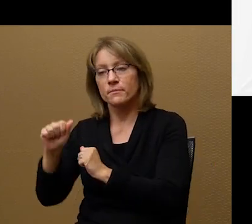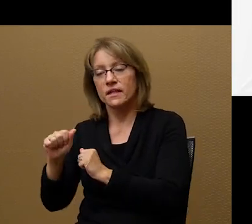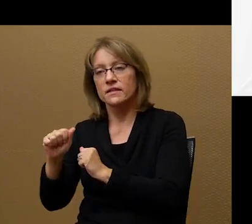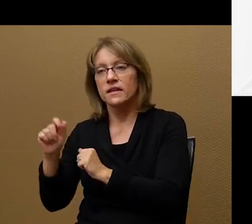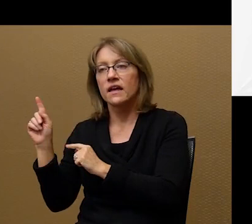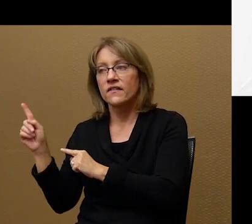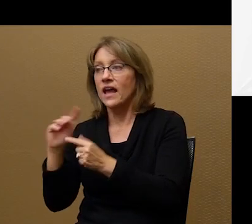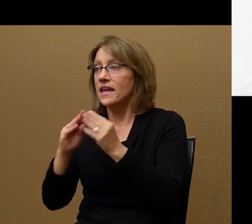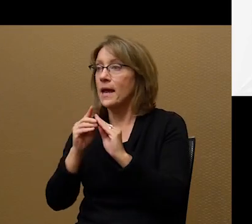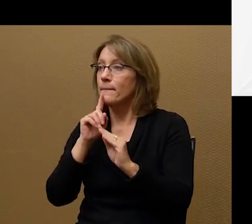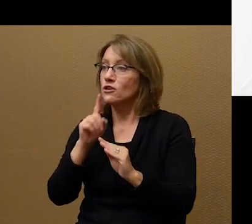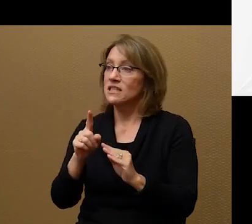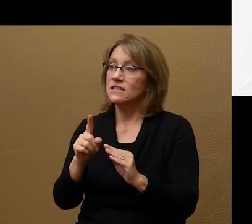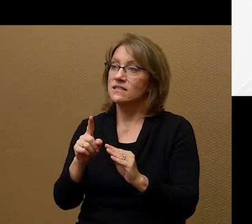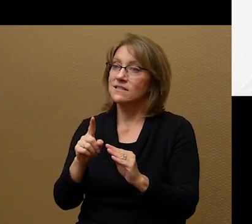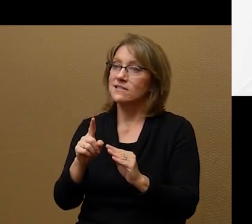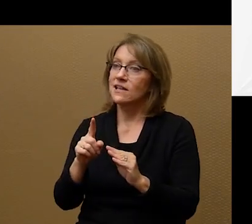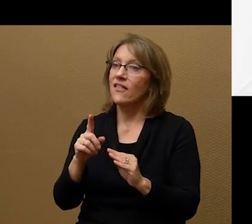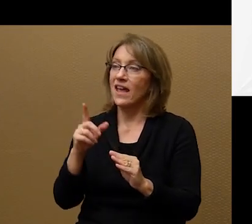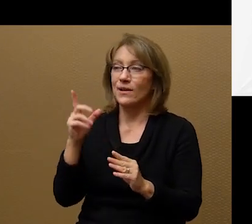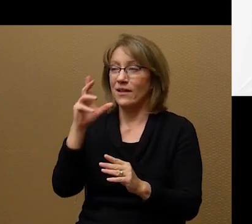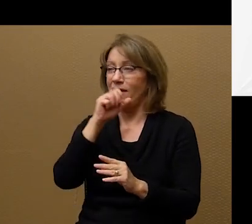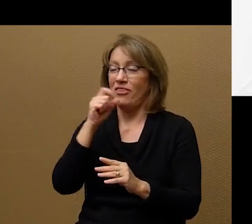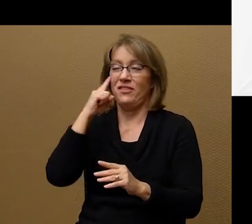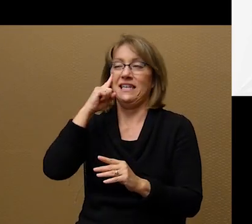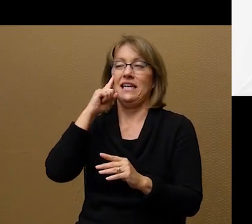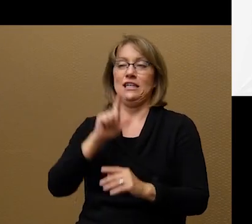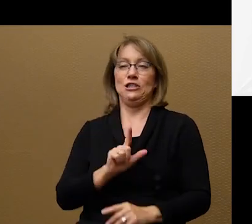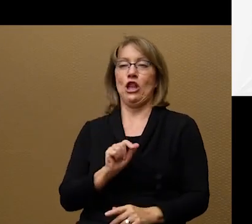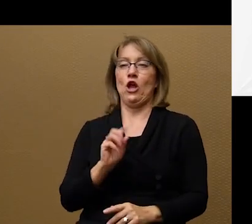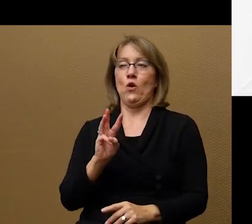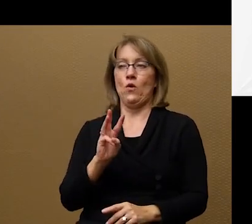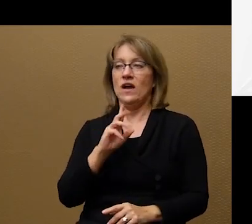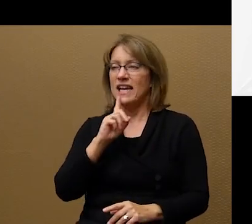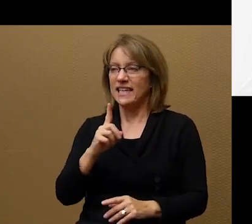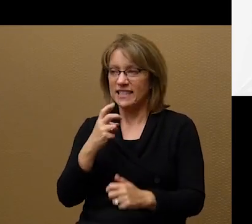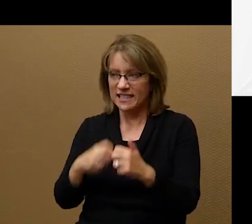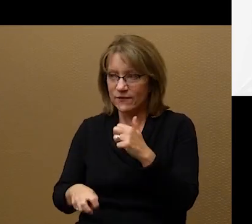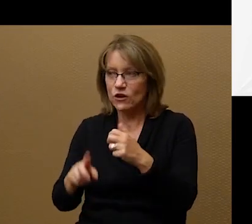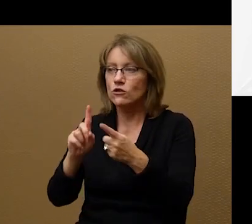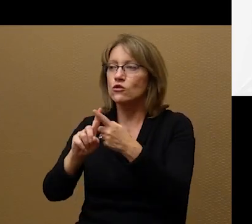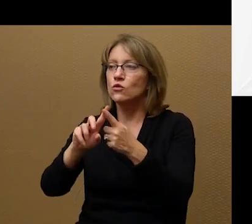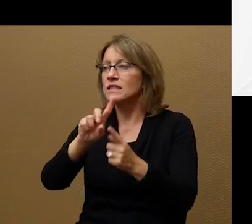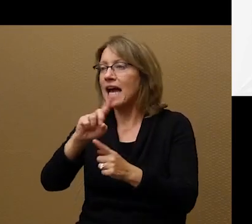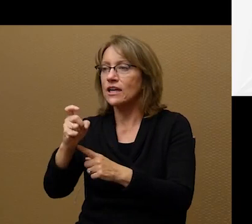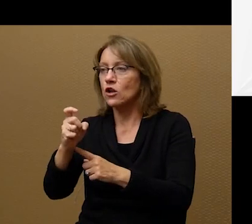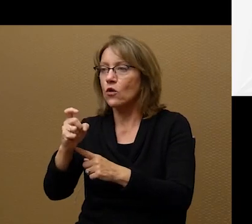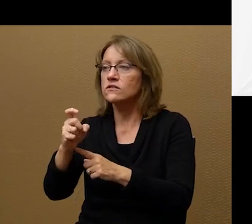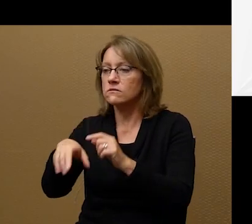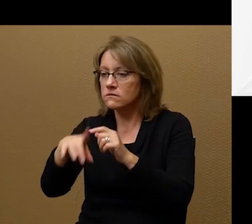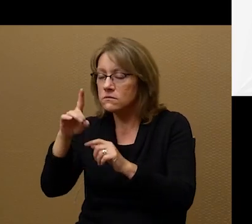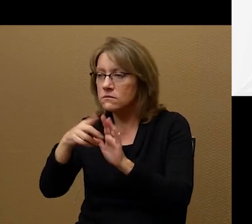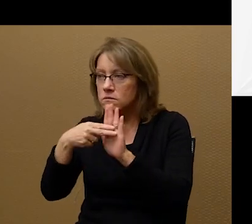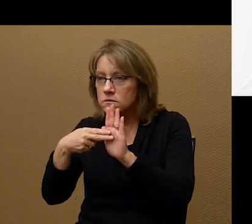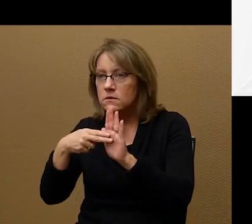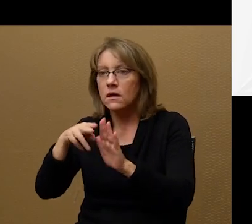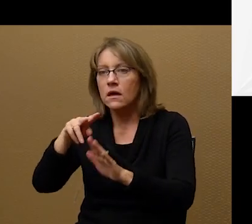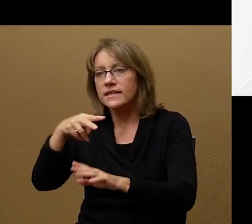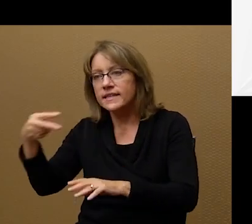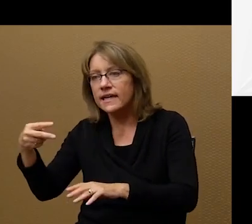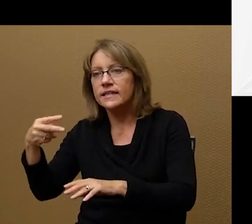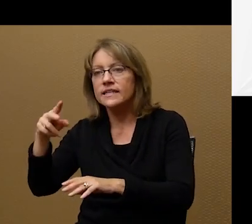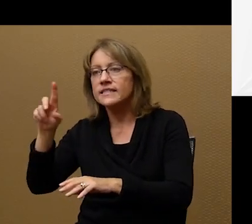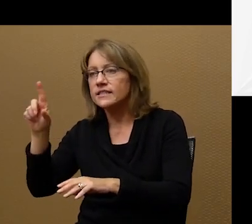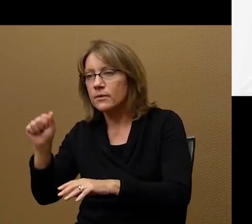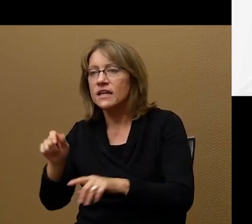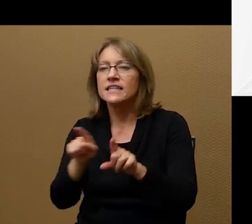is presumed to be low because it's very hard to diagnose a secondary disability. And I'm assuming that is the same with